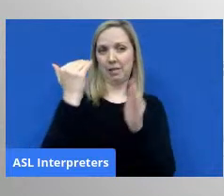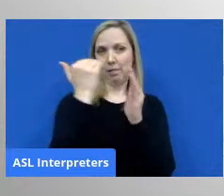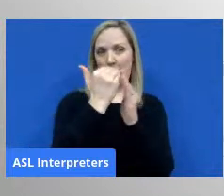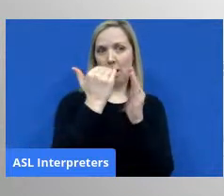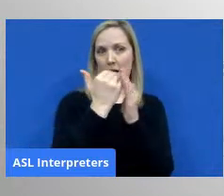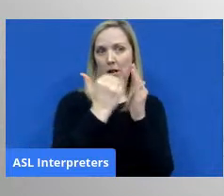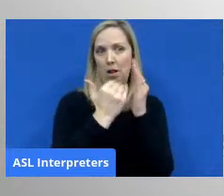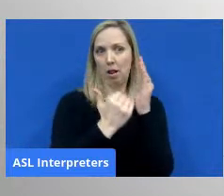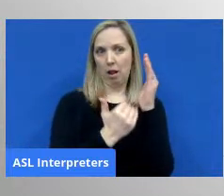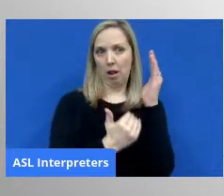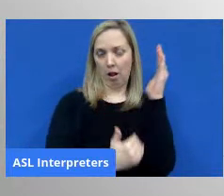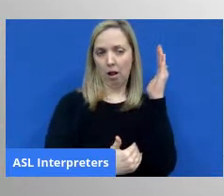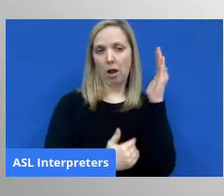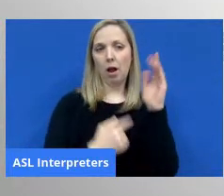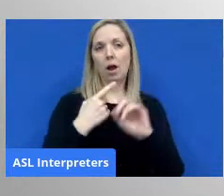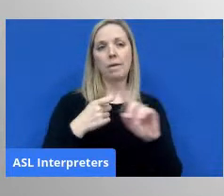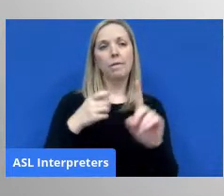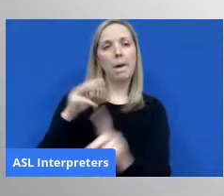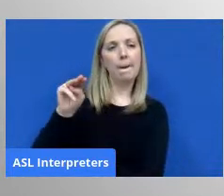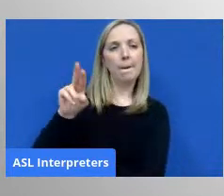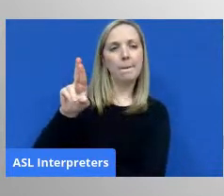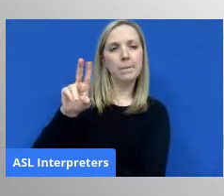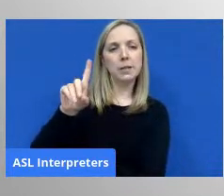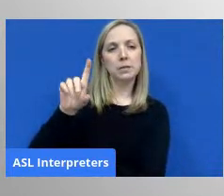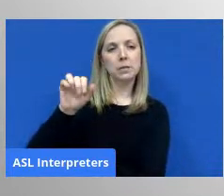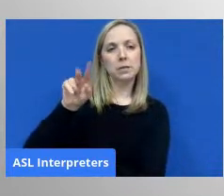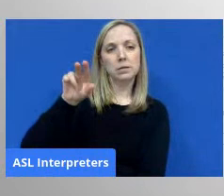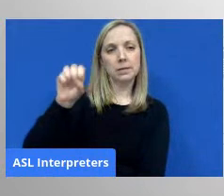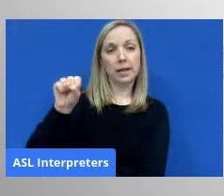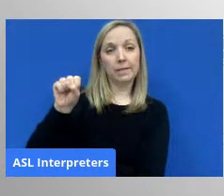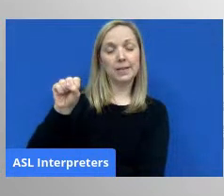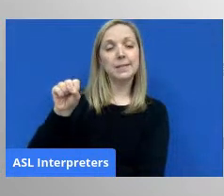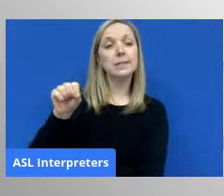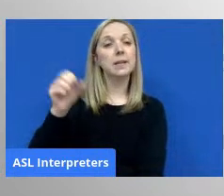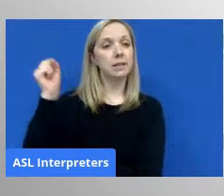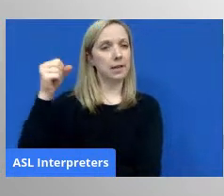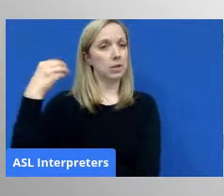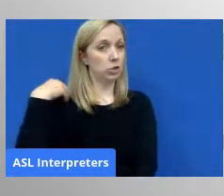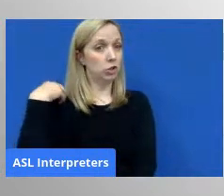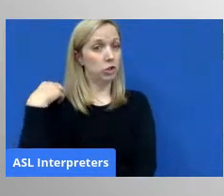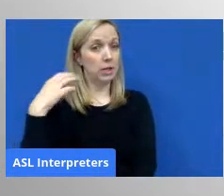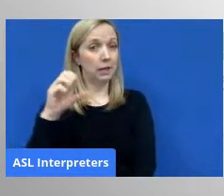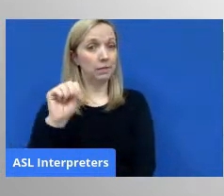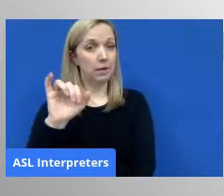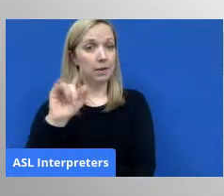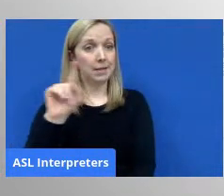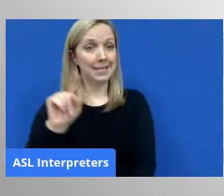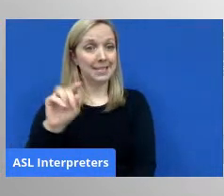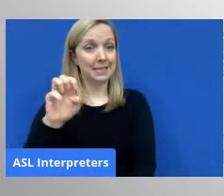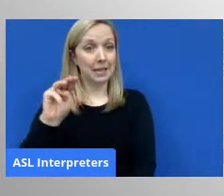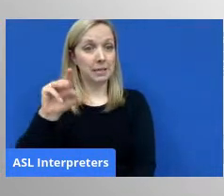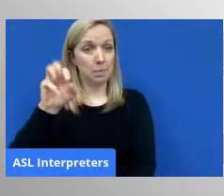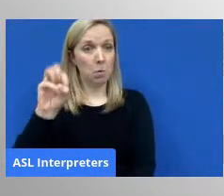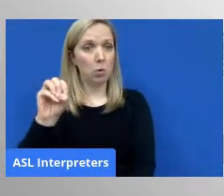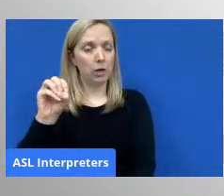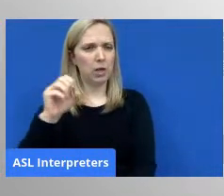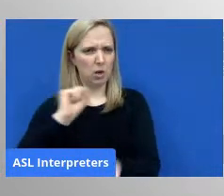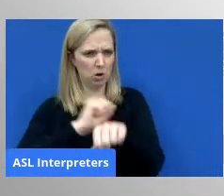Davis, and Chief Sizemore did work on those. And I can respond